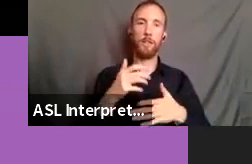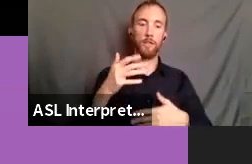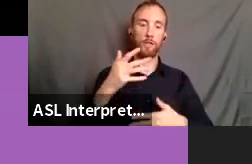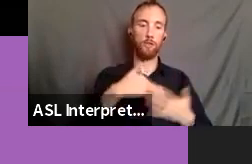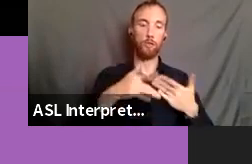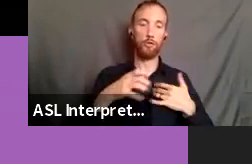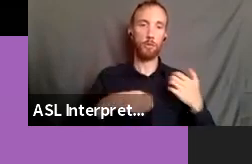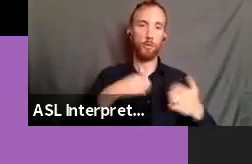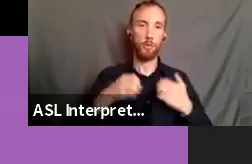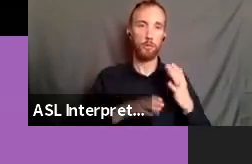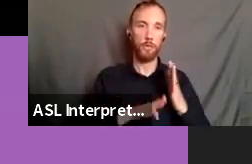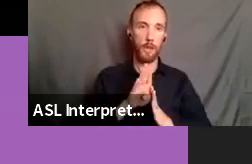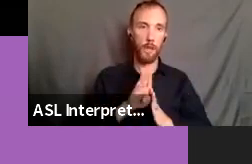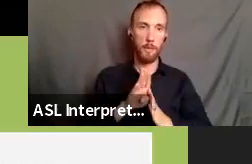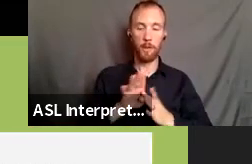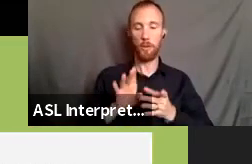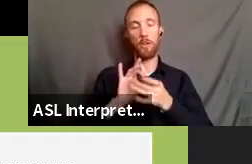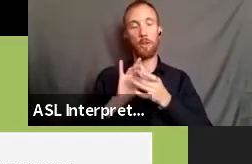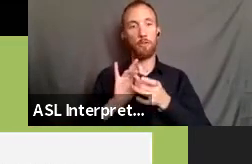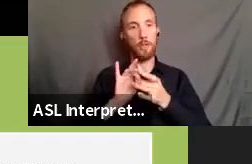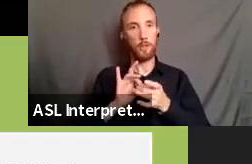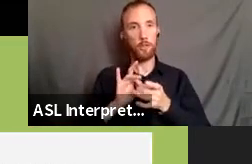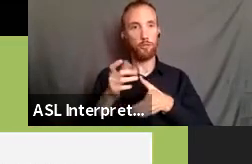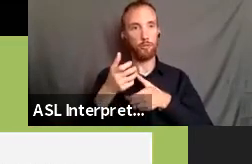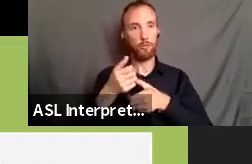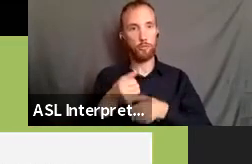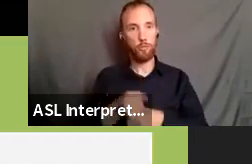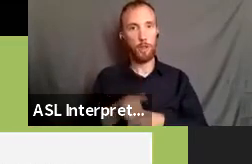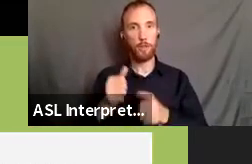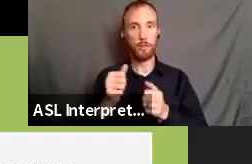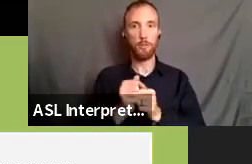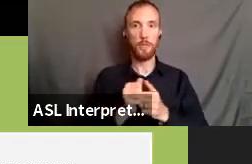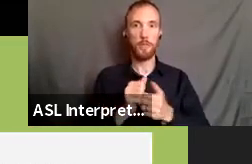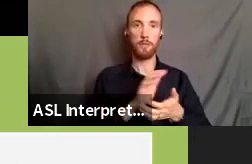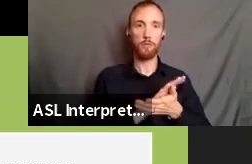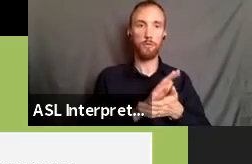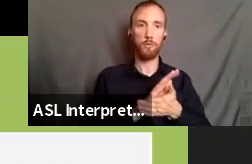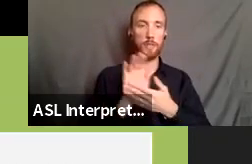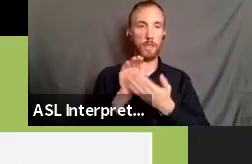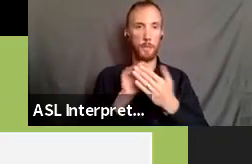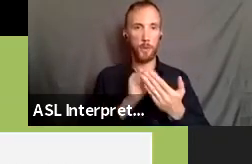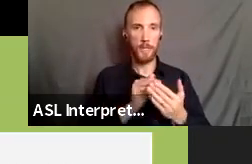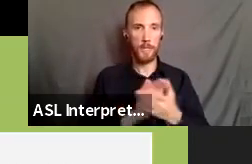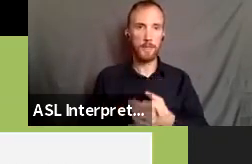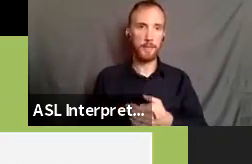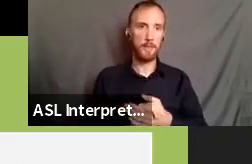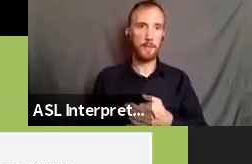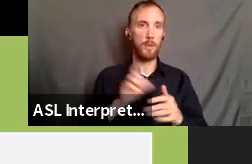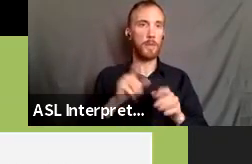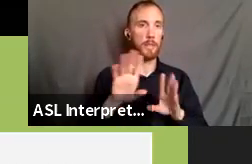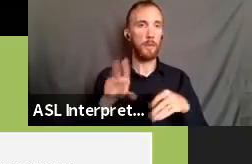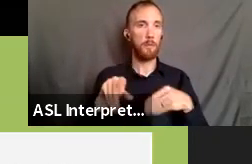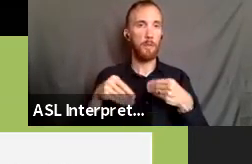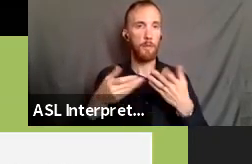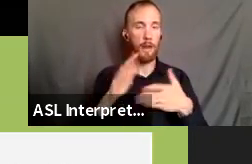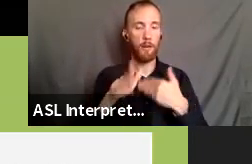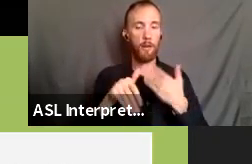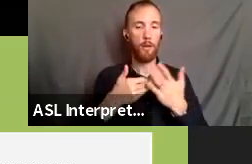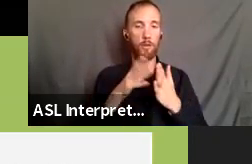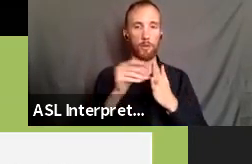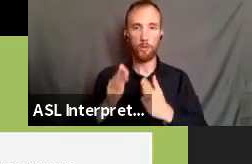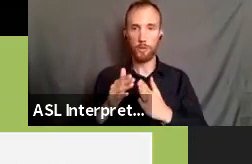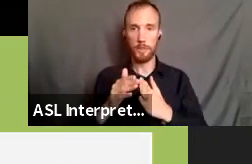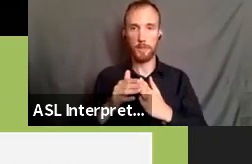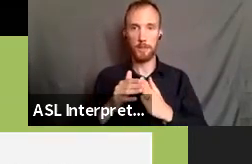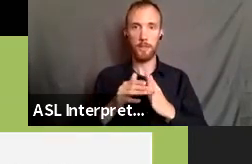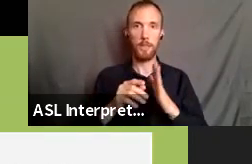relational trust and building strong classroom communities as the foundations for learning providing all students grade level